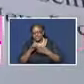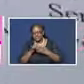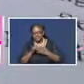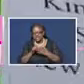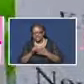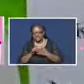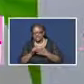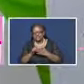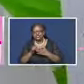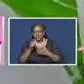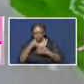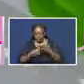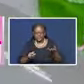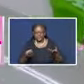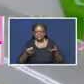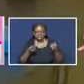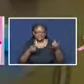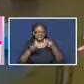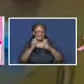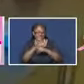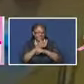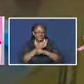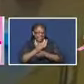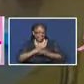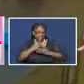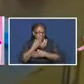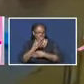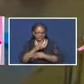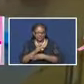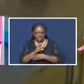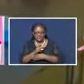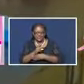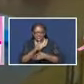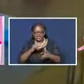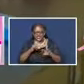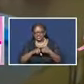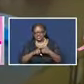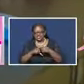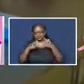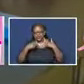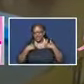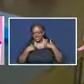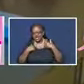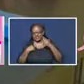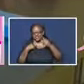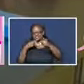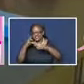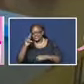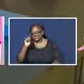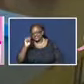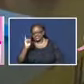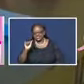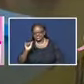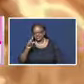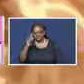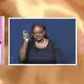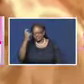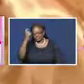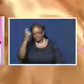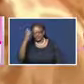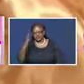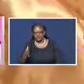So that is what actually saved me. And in the end, a Kaffrin High School student, Sia Wright, came out on top for